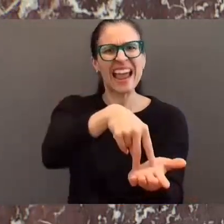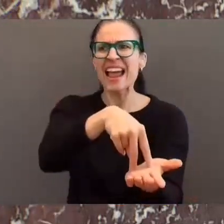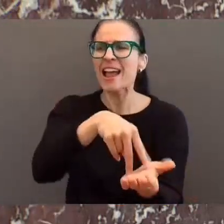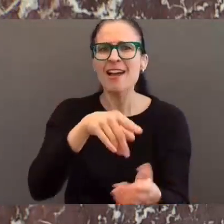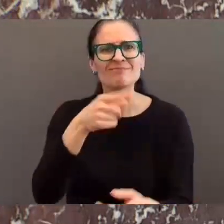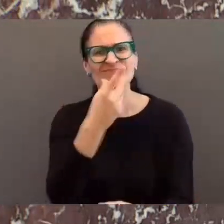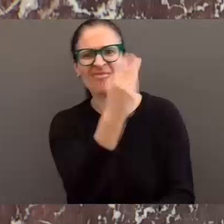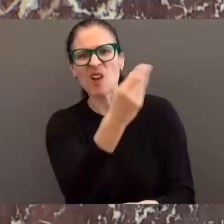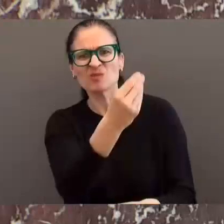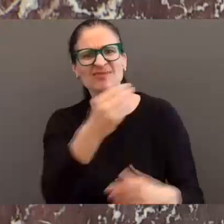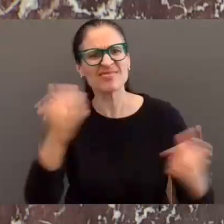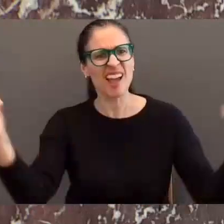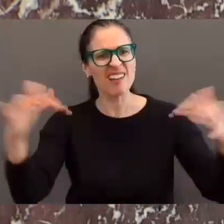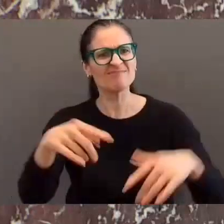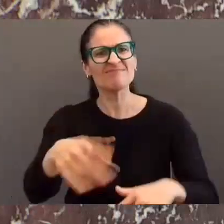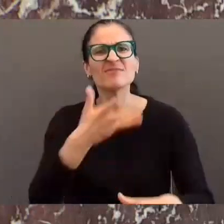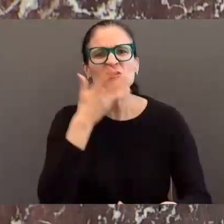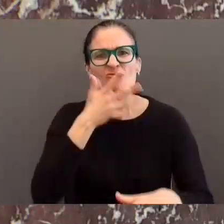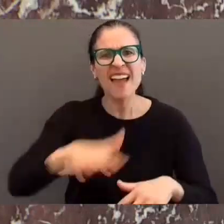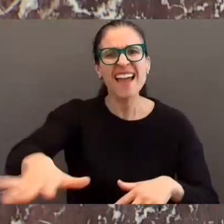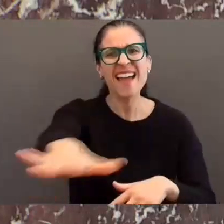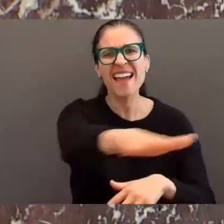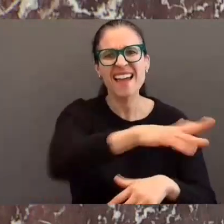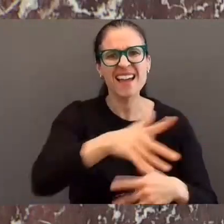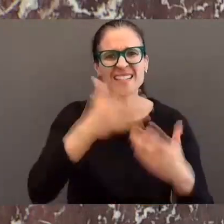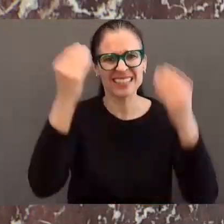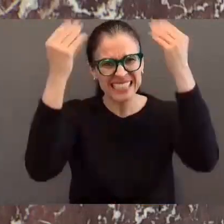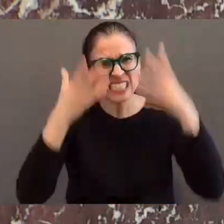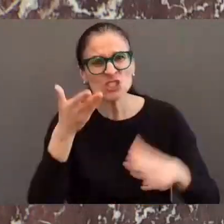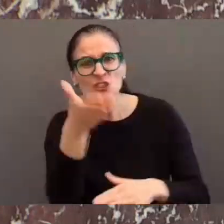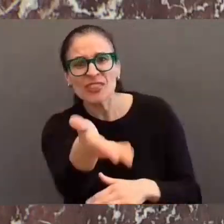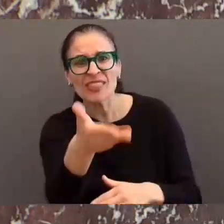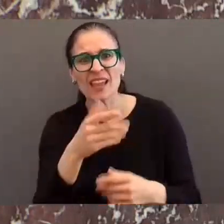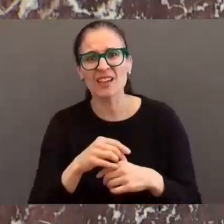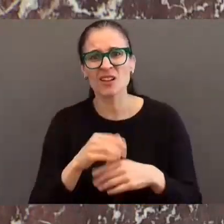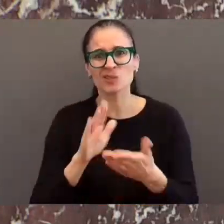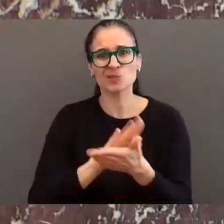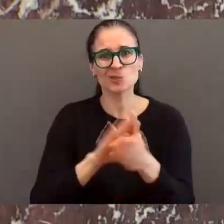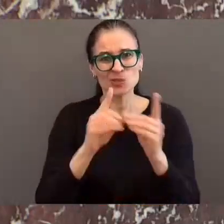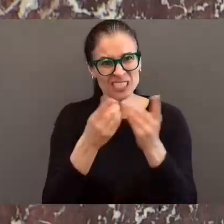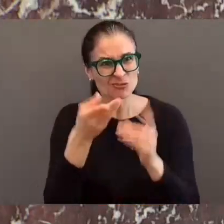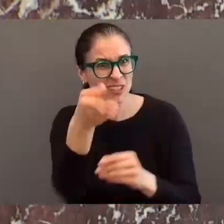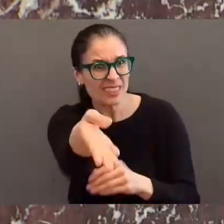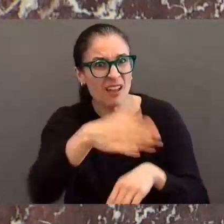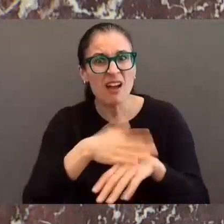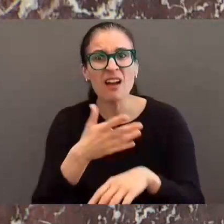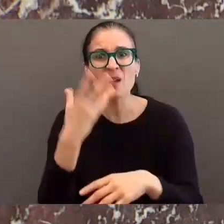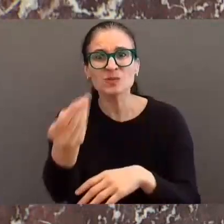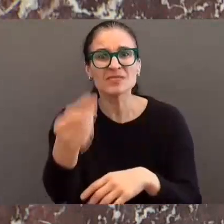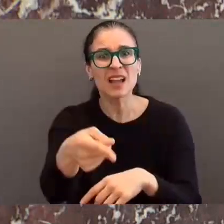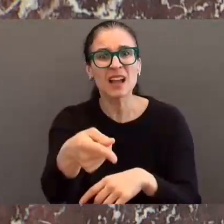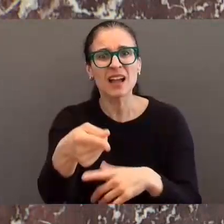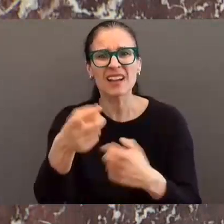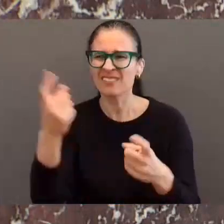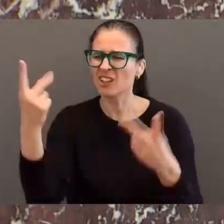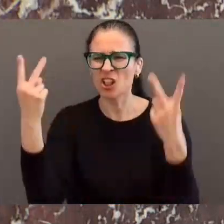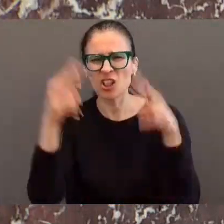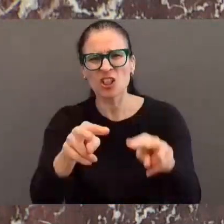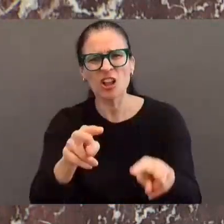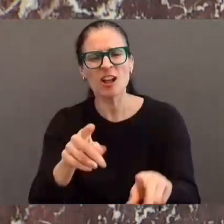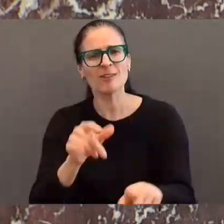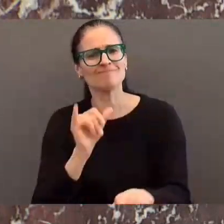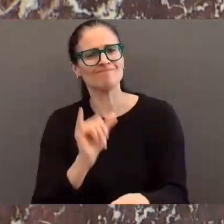have created a fundamental mess within the school districts from K to 12 in British Columbia, and actually start living up to their